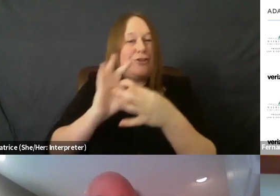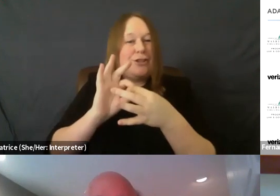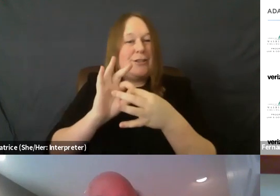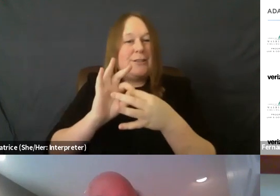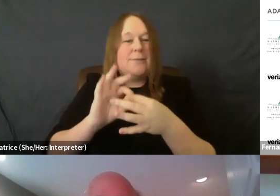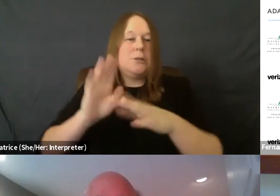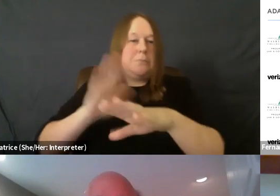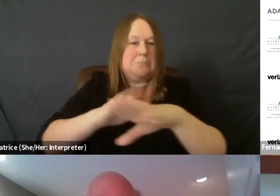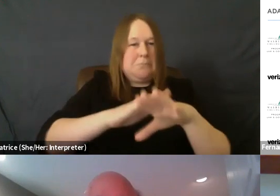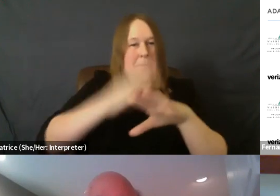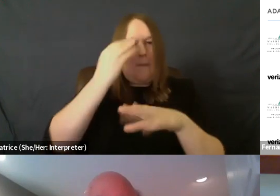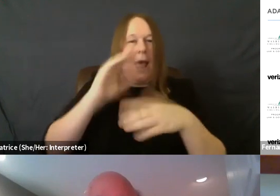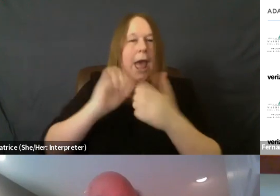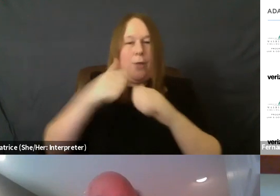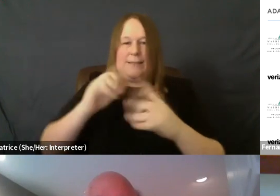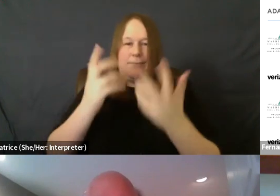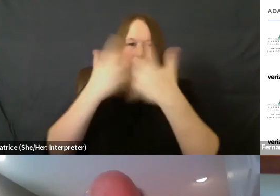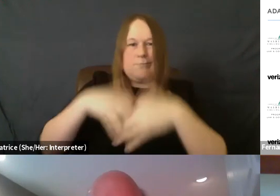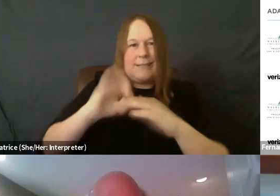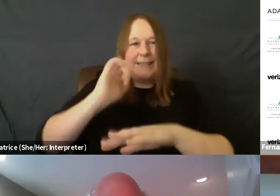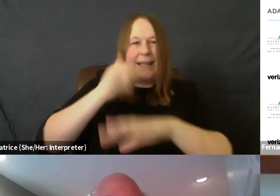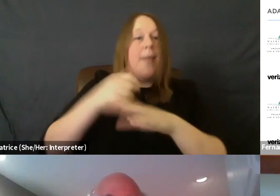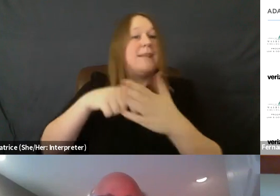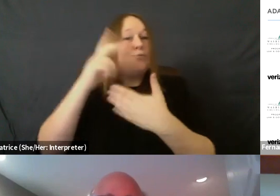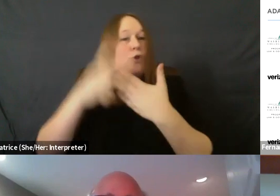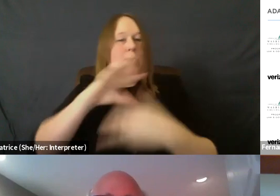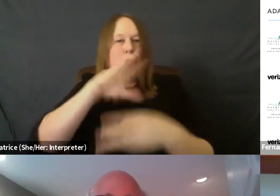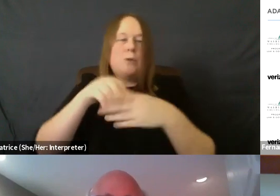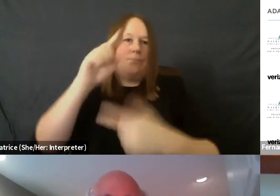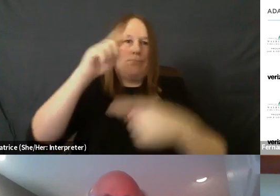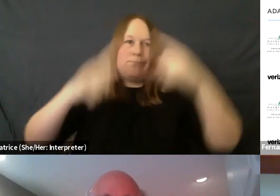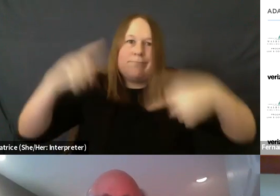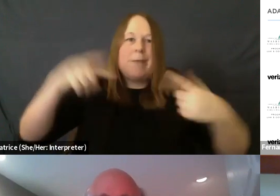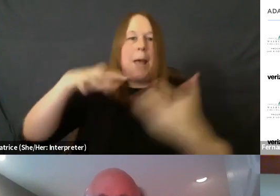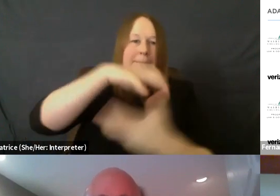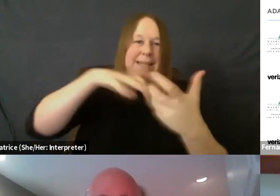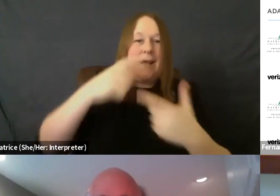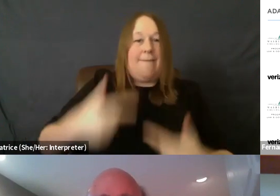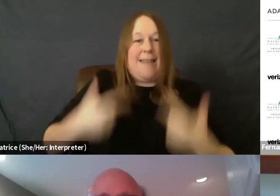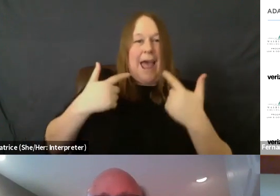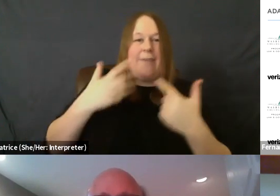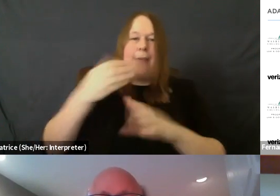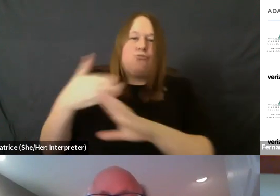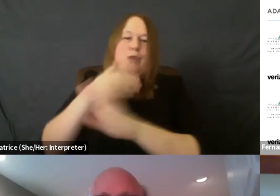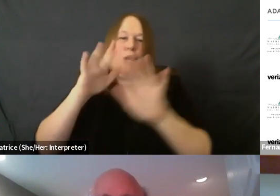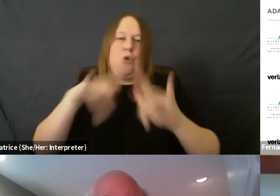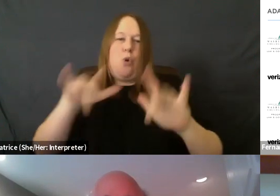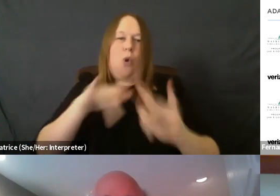the format. This program will include a mix of live and pre-recorded